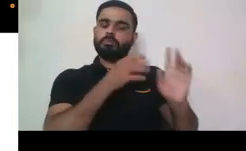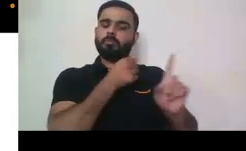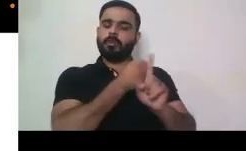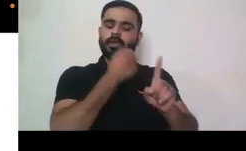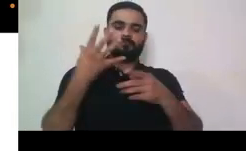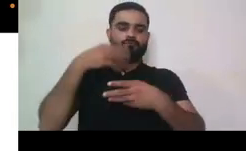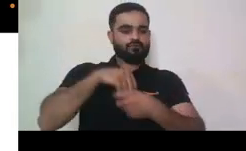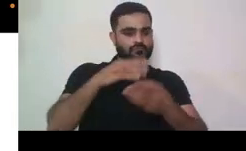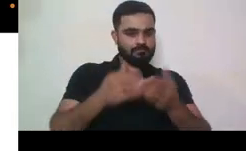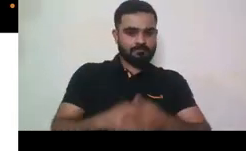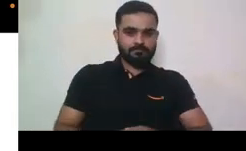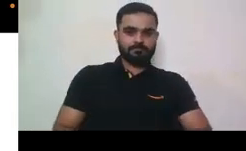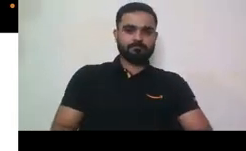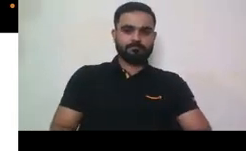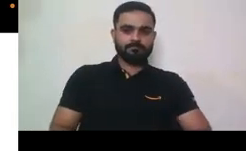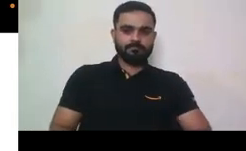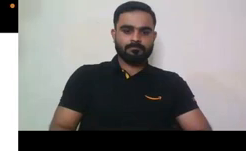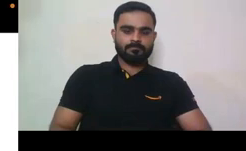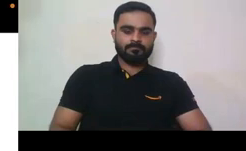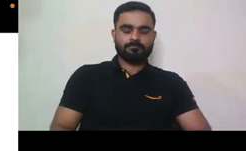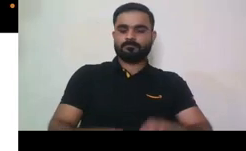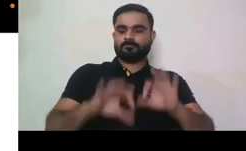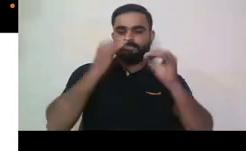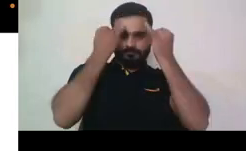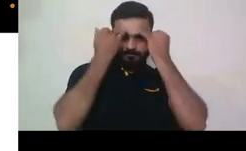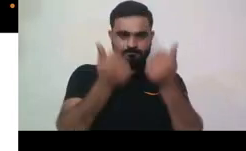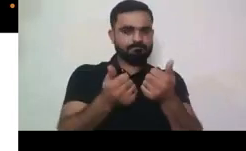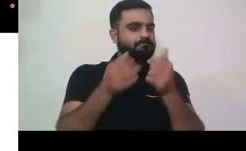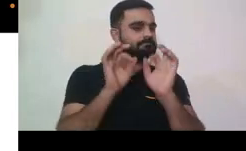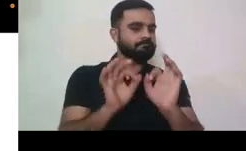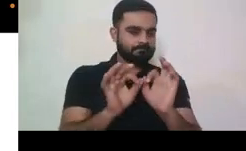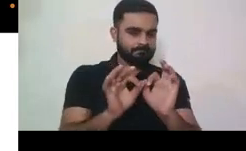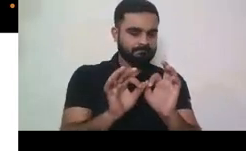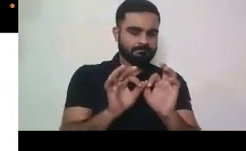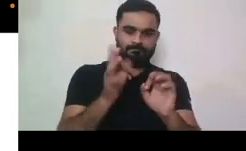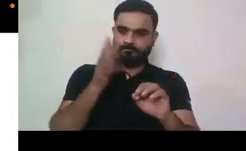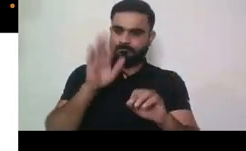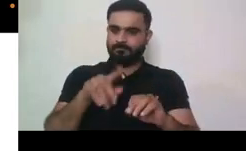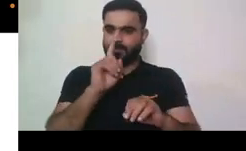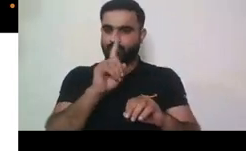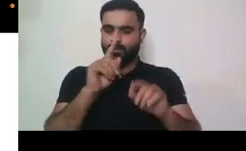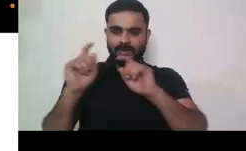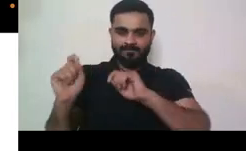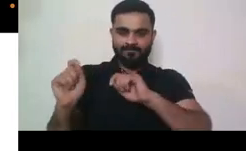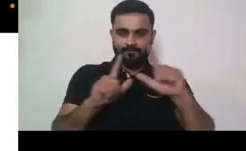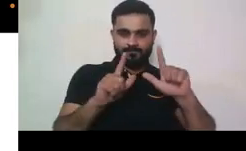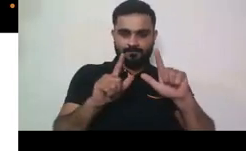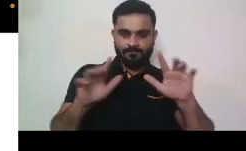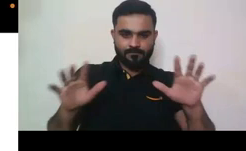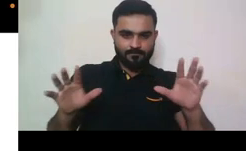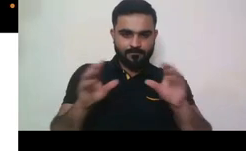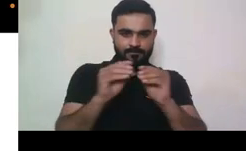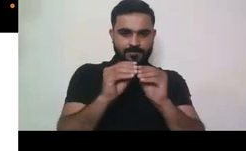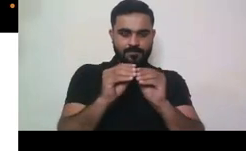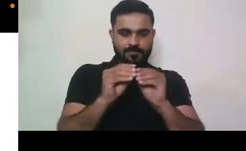you. Yeah. Very good ideas, Nisar. I think you had one slide that sums it up. Do you want to